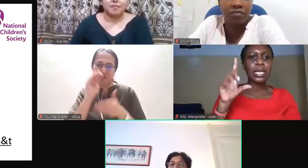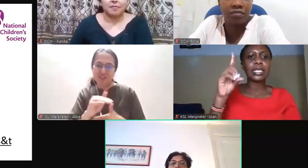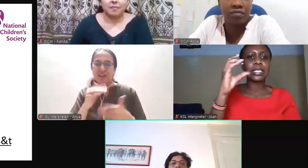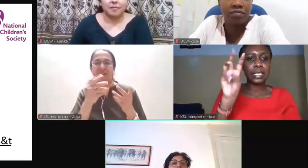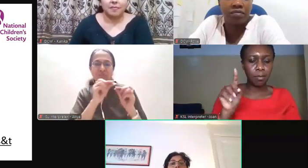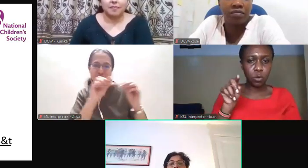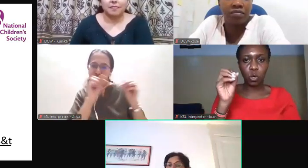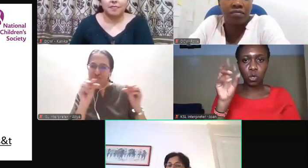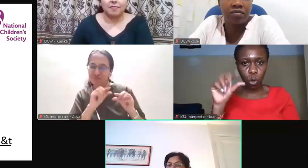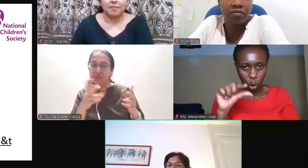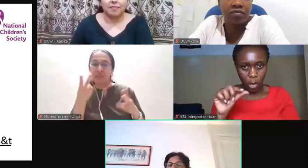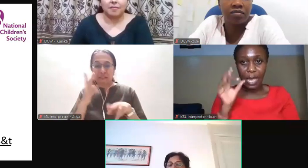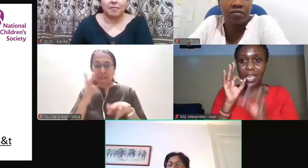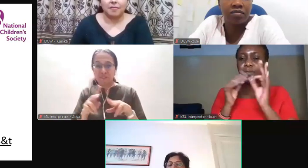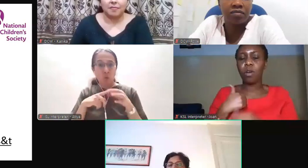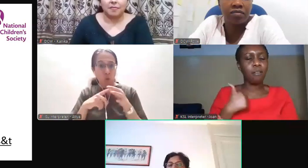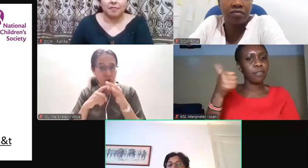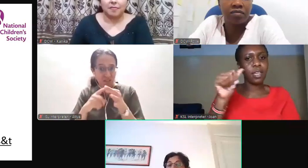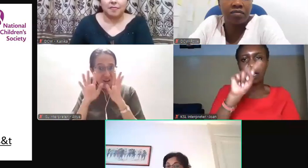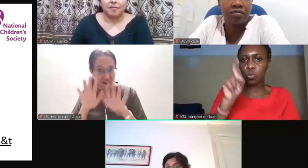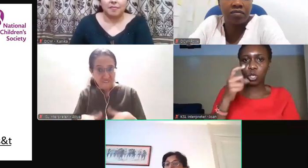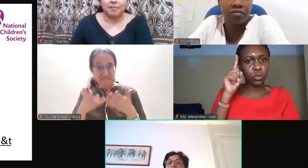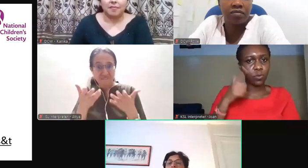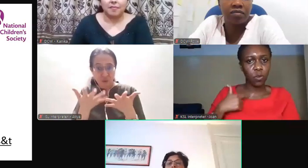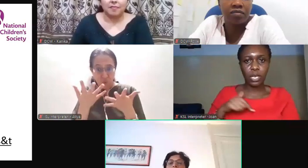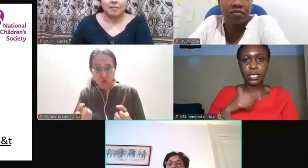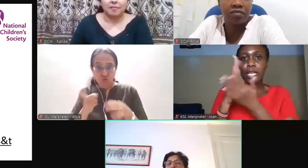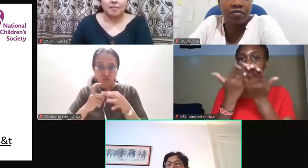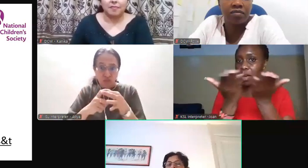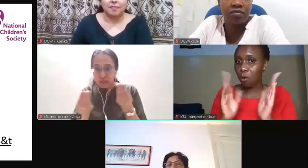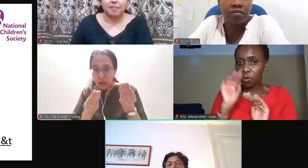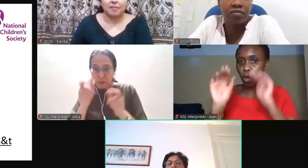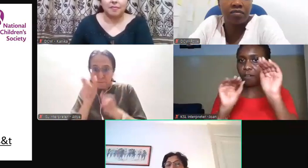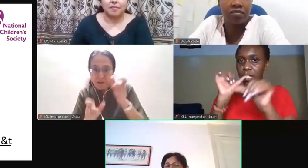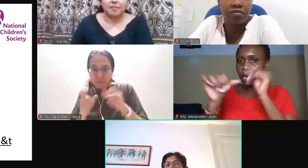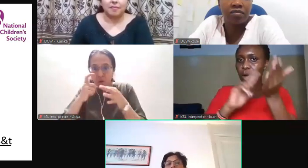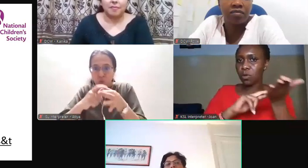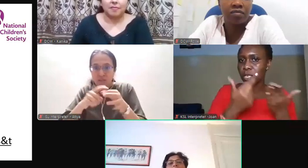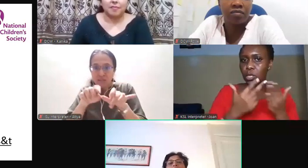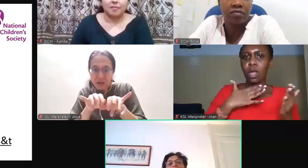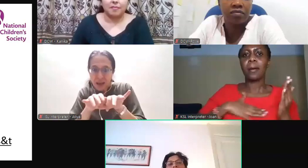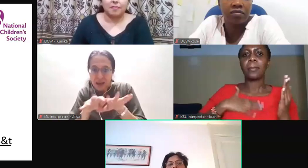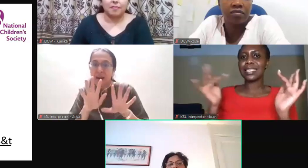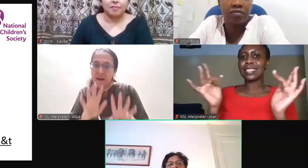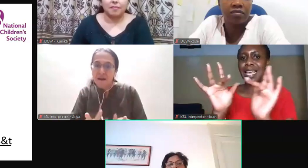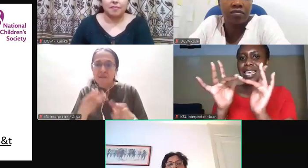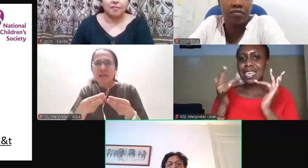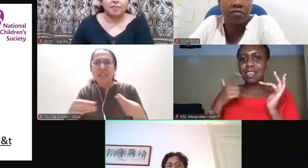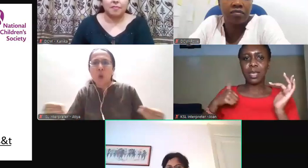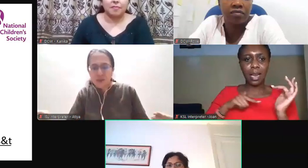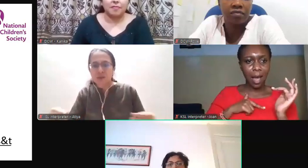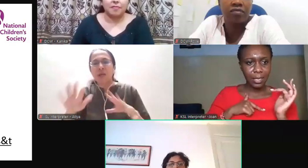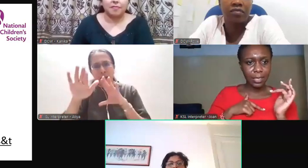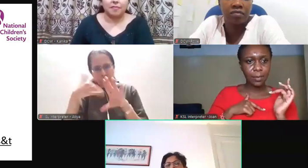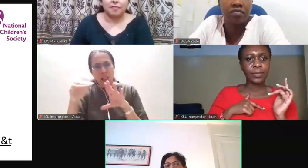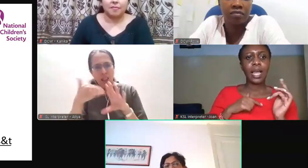www.deafchildworldwide.org. If you have any questions for us, some of you have asked about resources, please email us at the